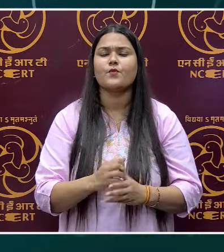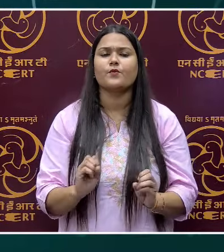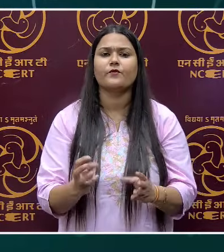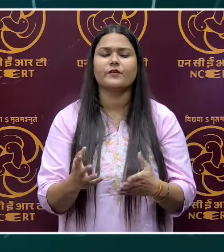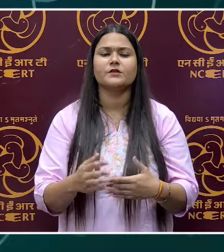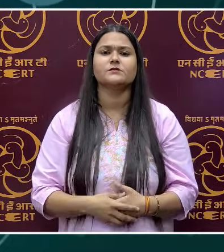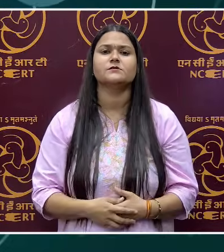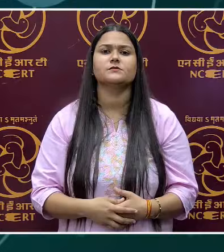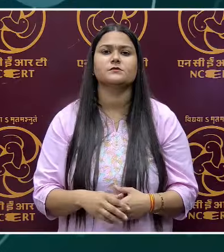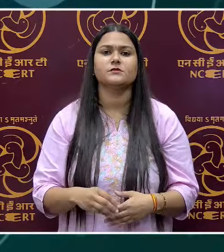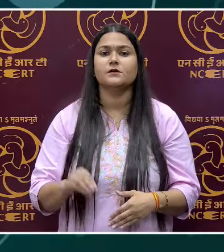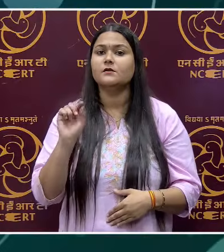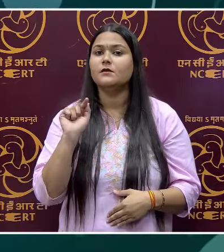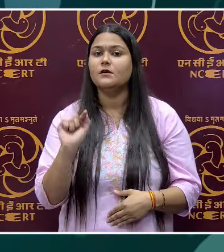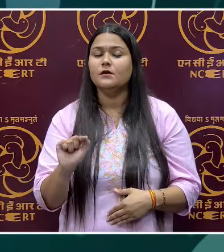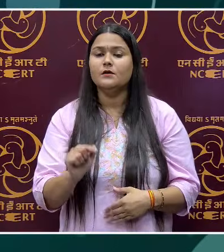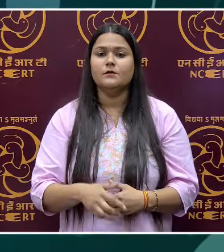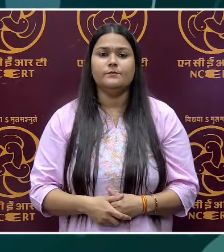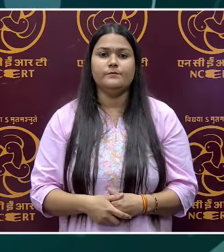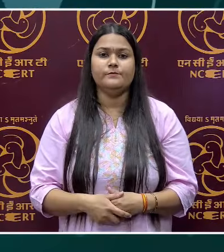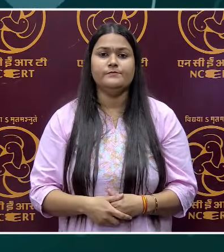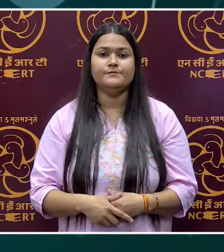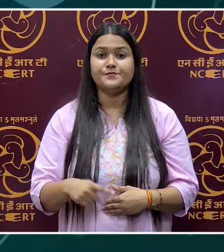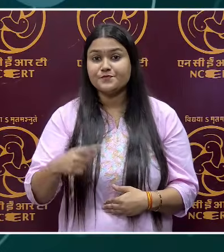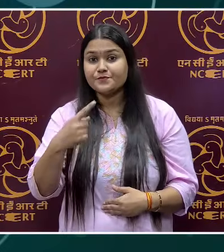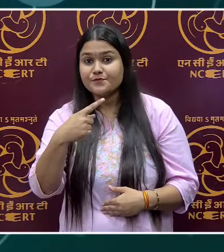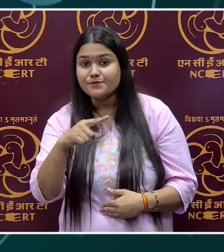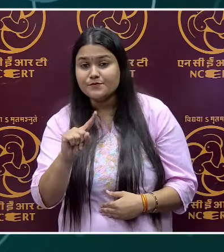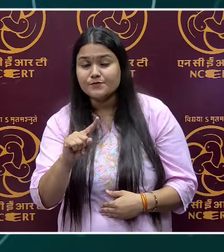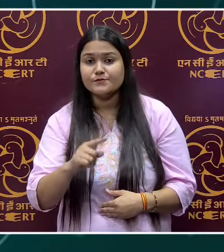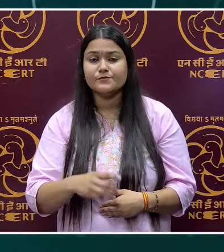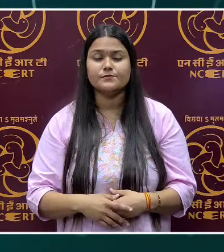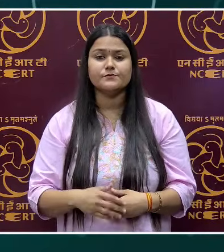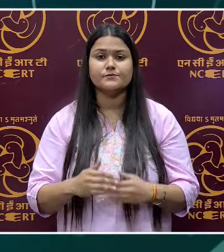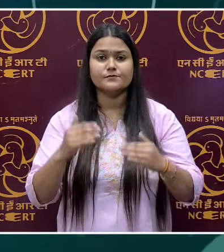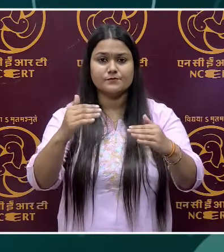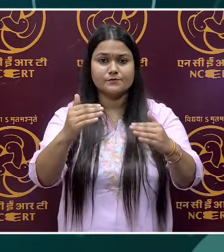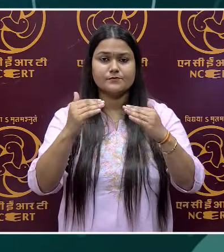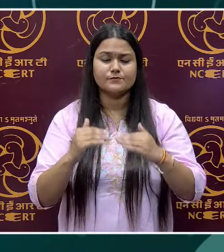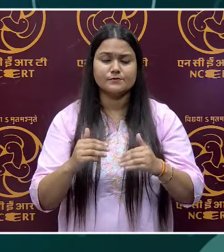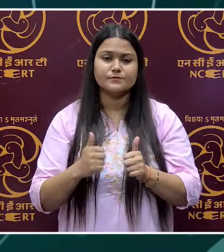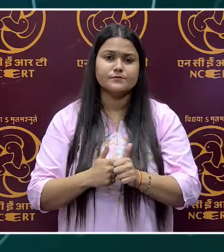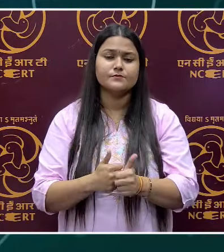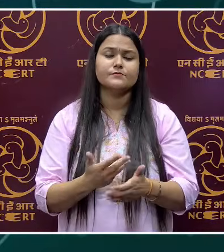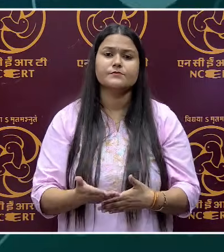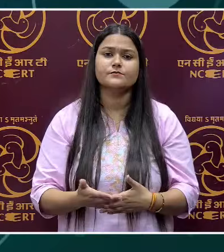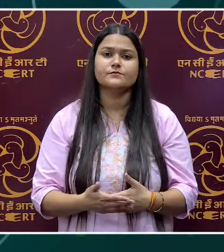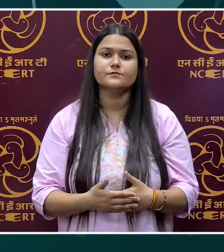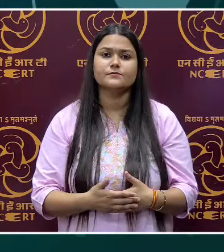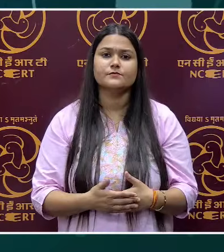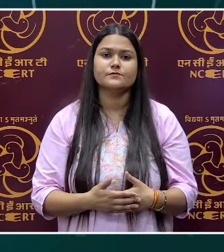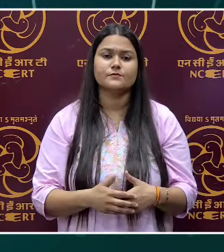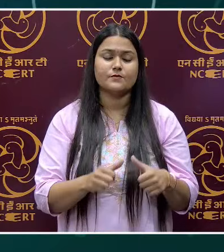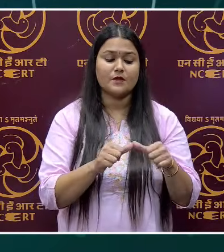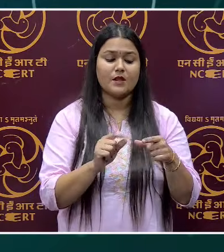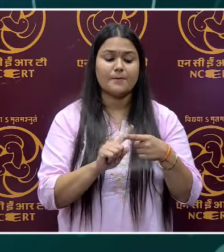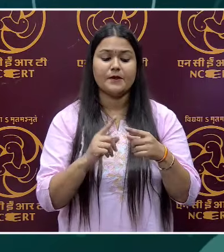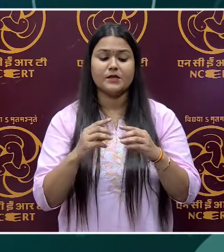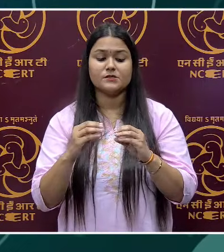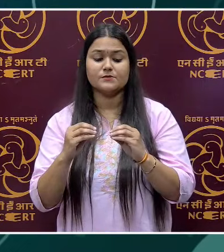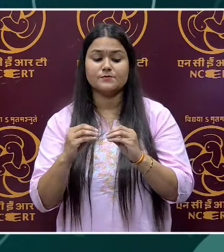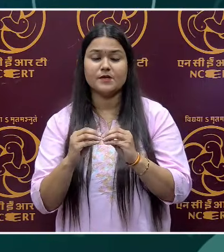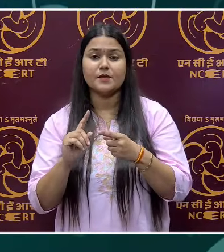We will submit it here. It is correct. Now we will go to the next step for A plus B power